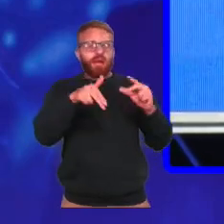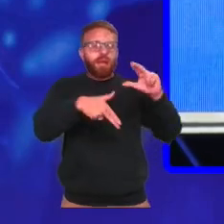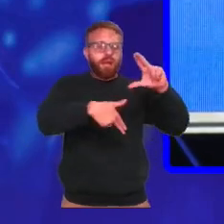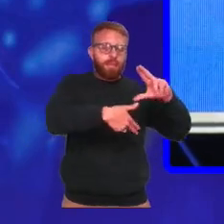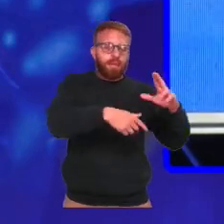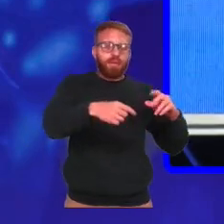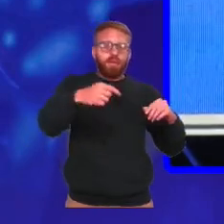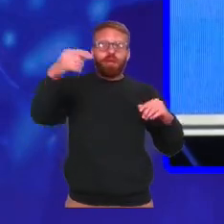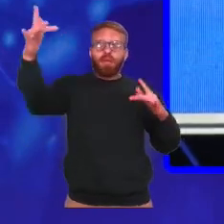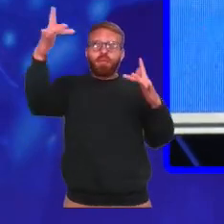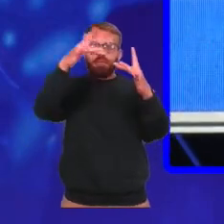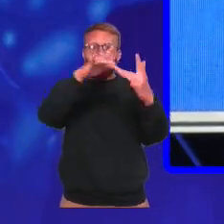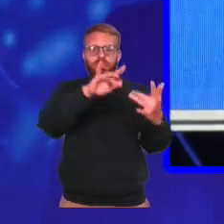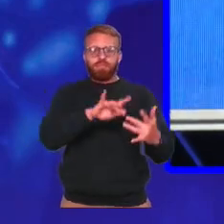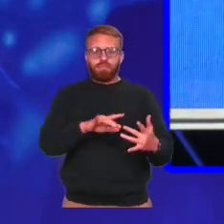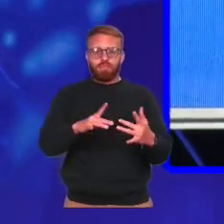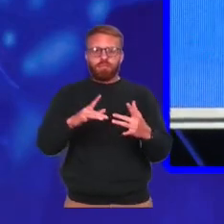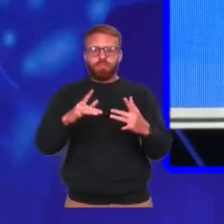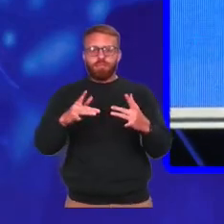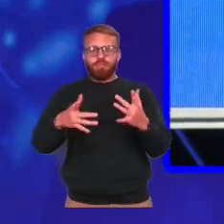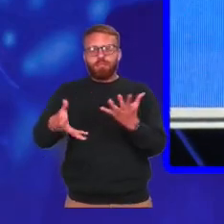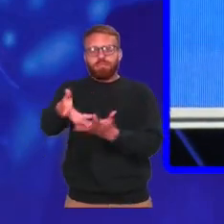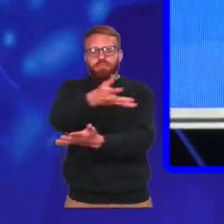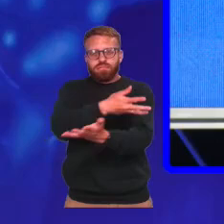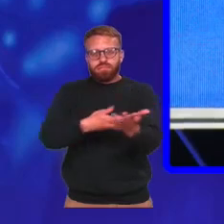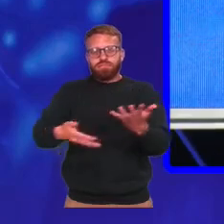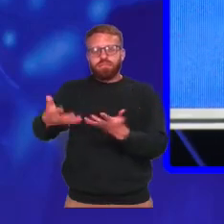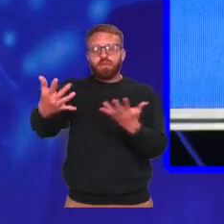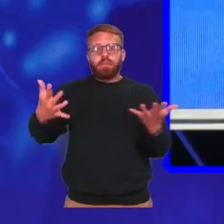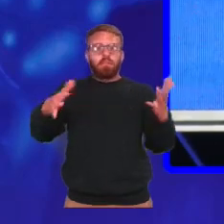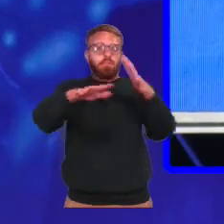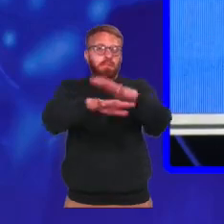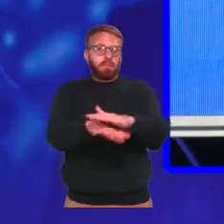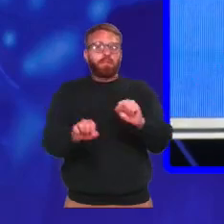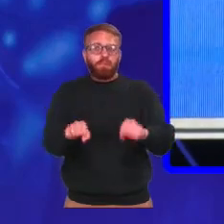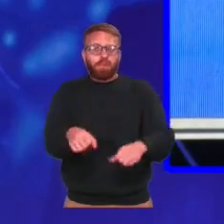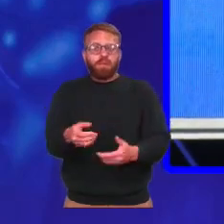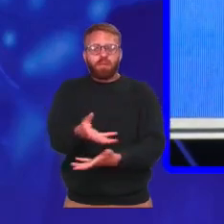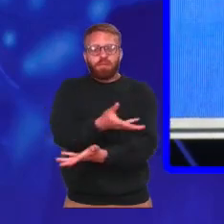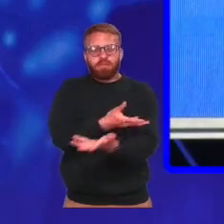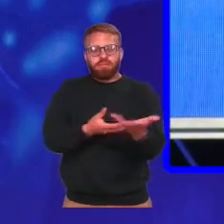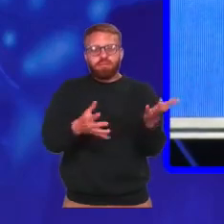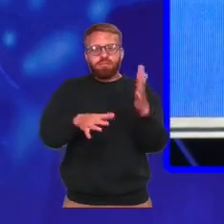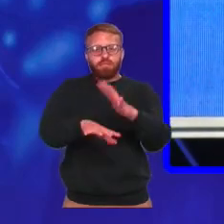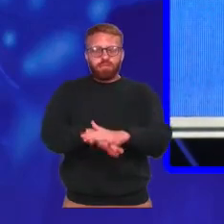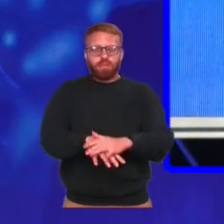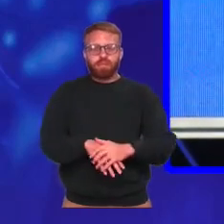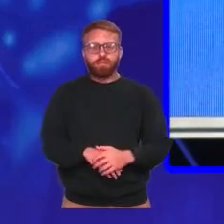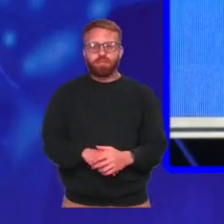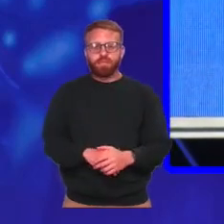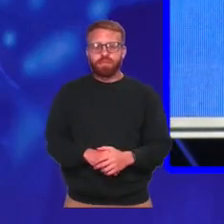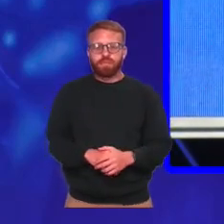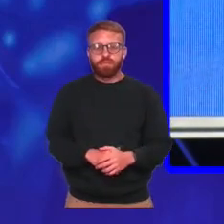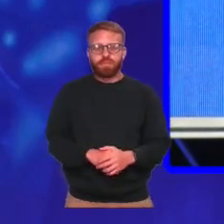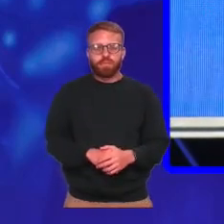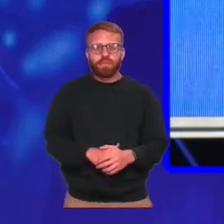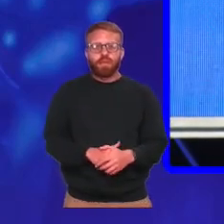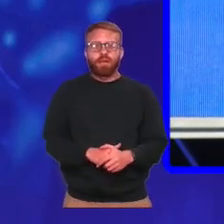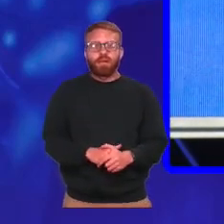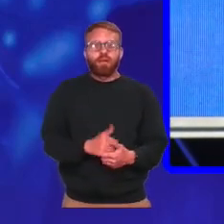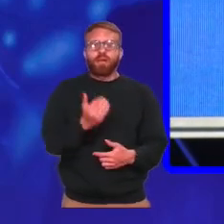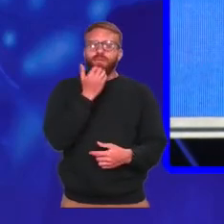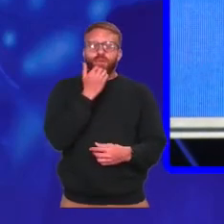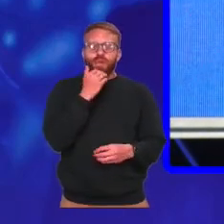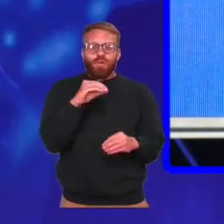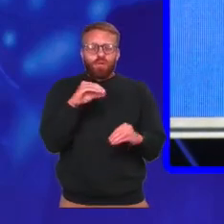blended model where they do both, right? And it works very well for them. Like if you're doing certain types of editing for cinematics or